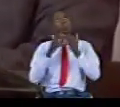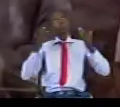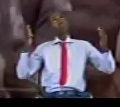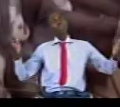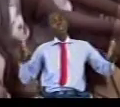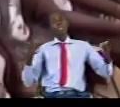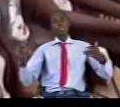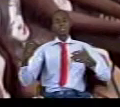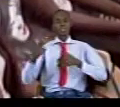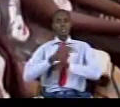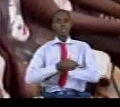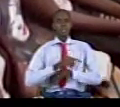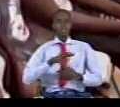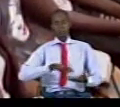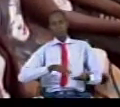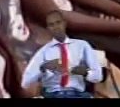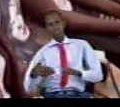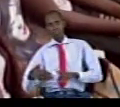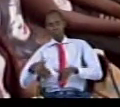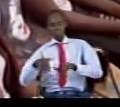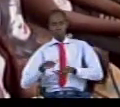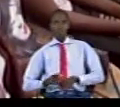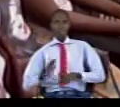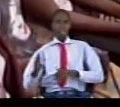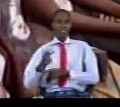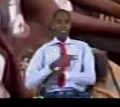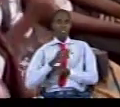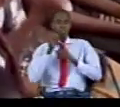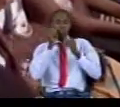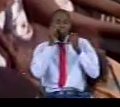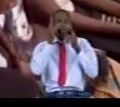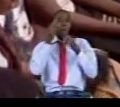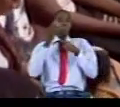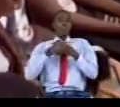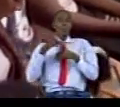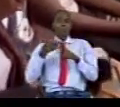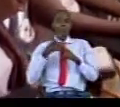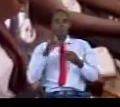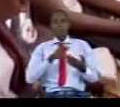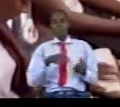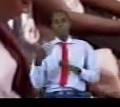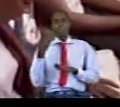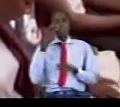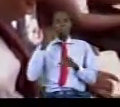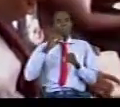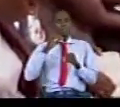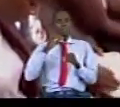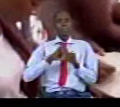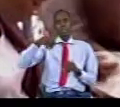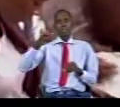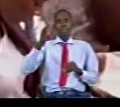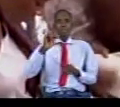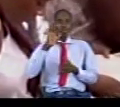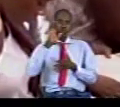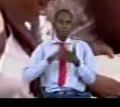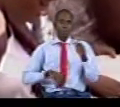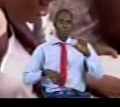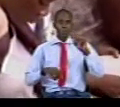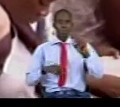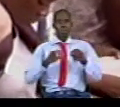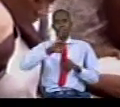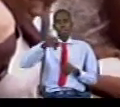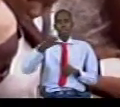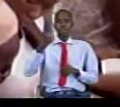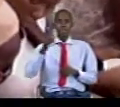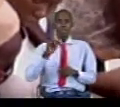happened? He rose from the dead. Look at it now. John chapter 20. John chapter 20. Going to heaven. The